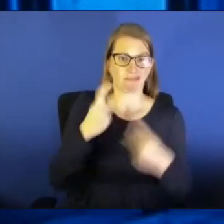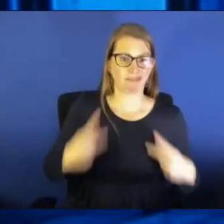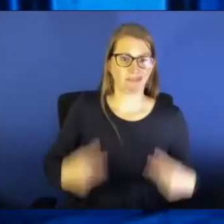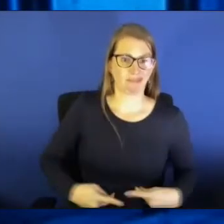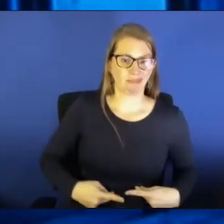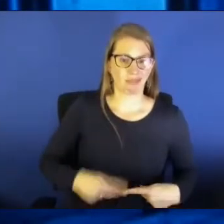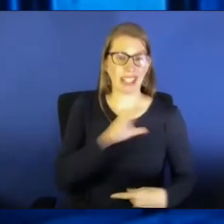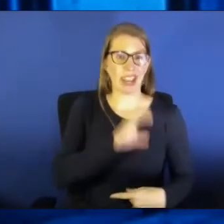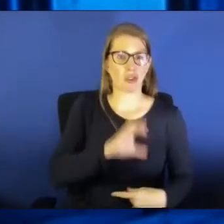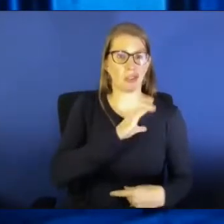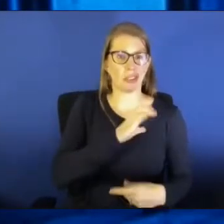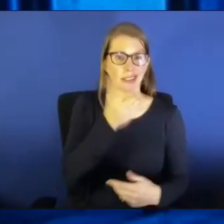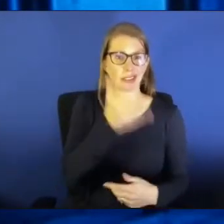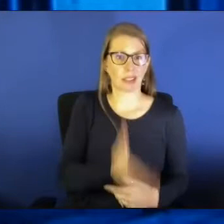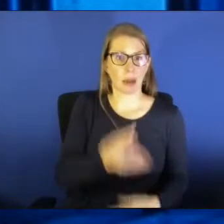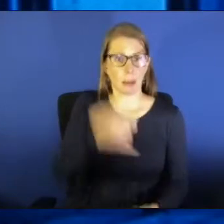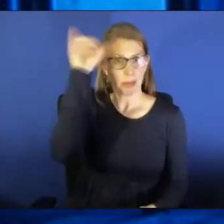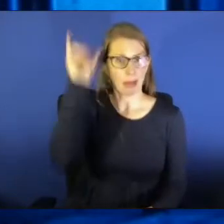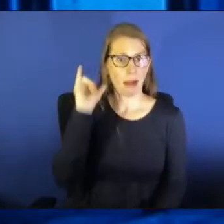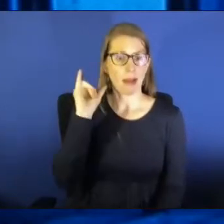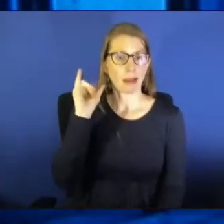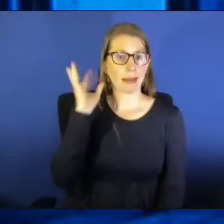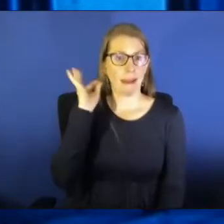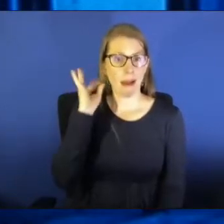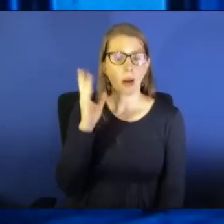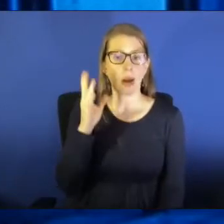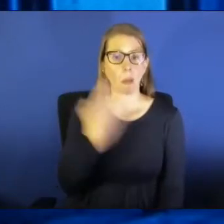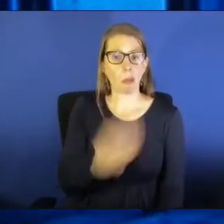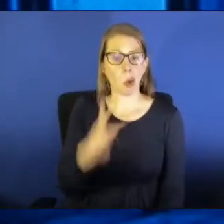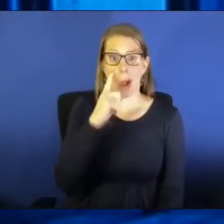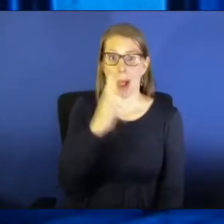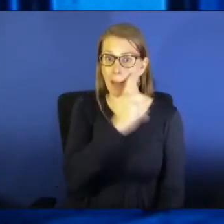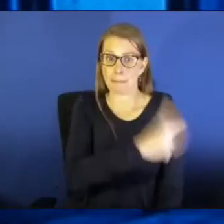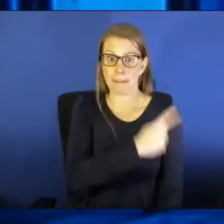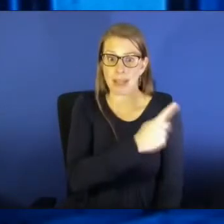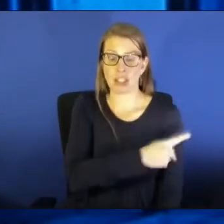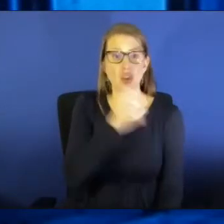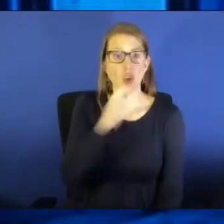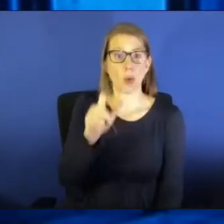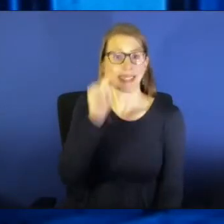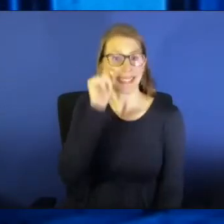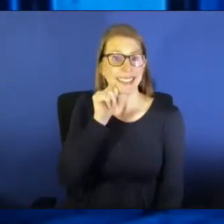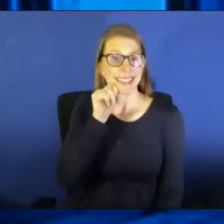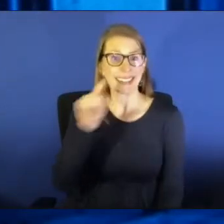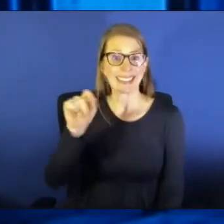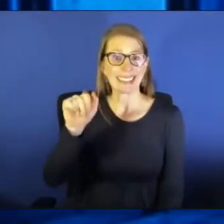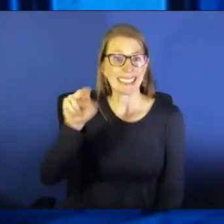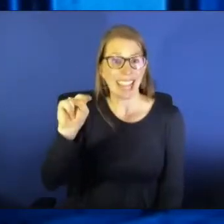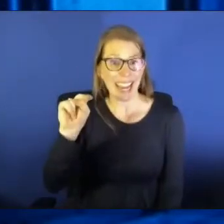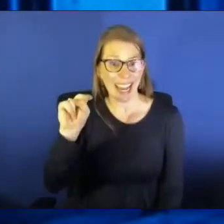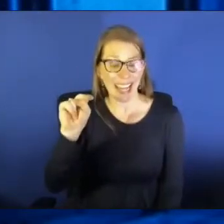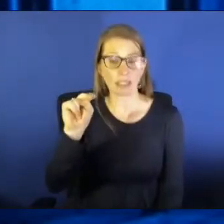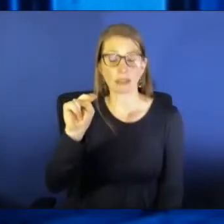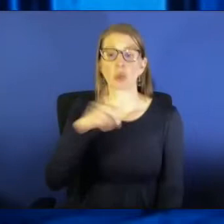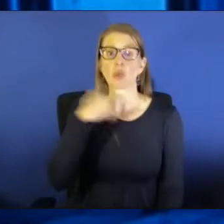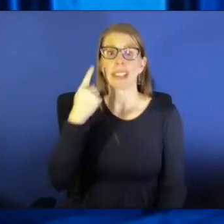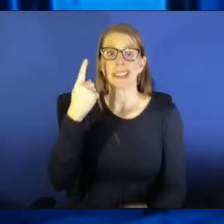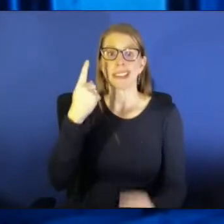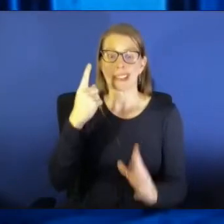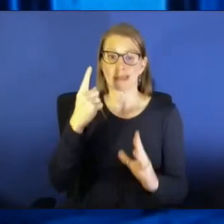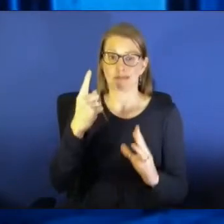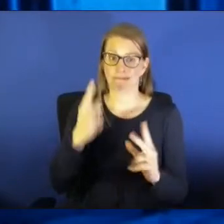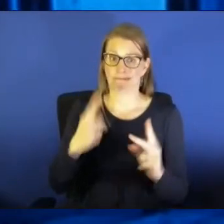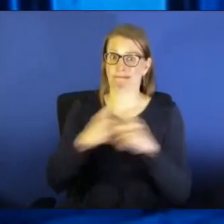So blonde-haired, blue-eyed patients that don't tan tend to be at great risk. Patients that have a